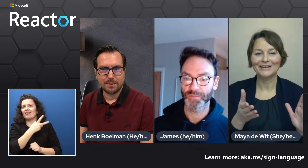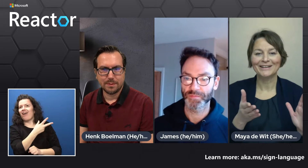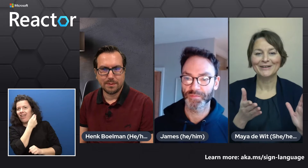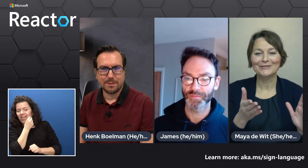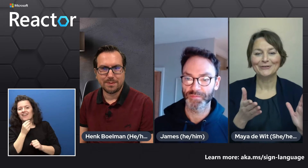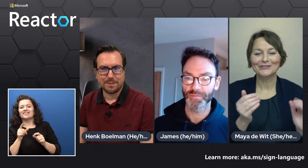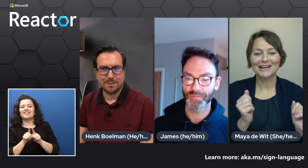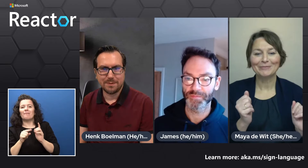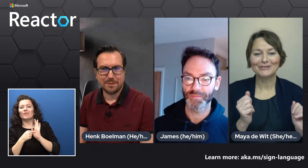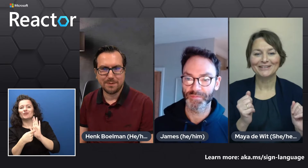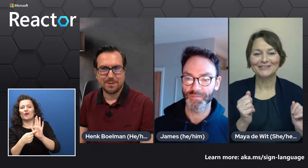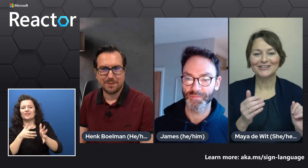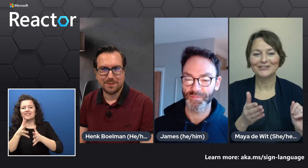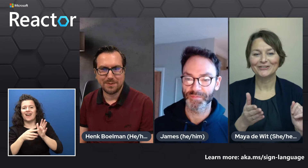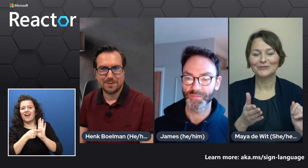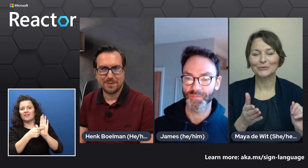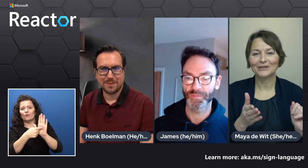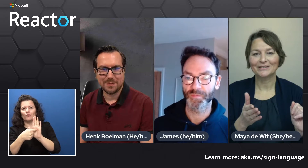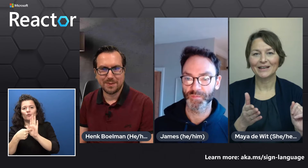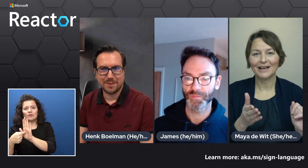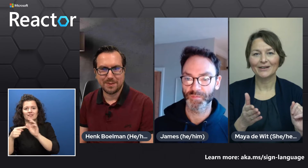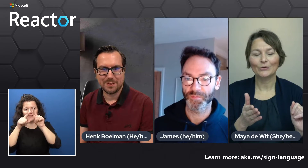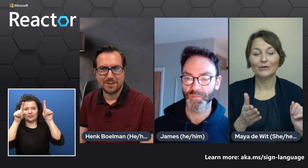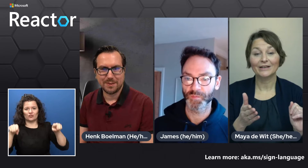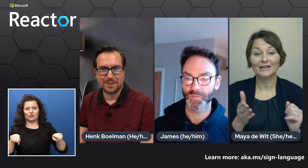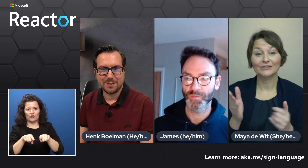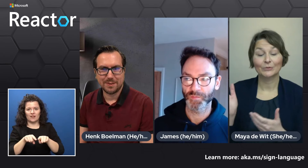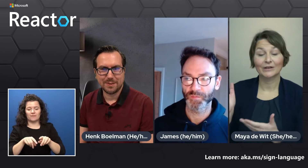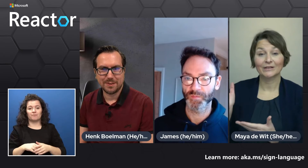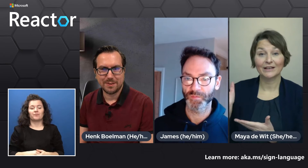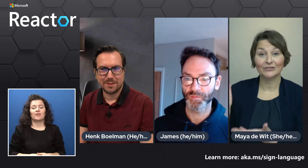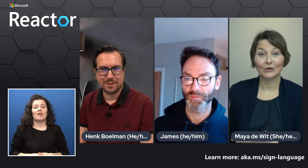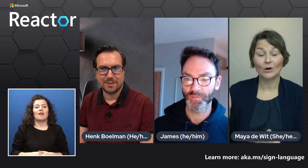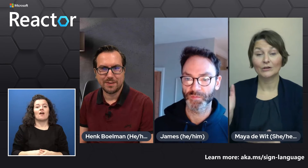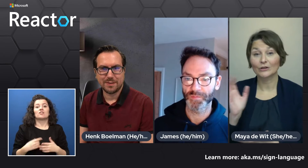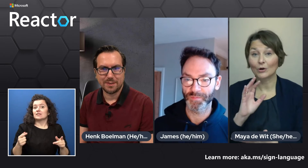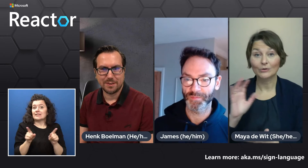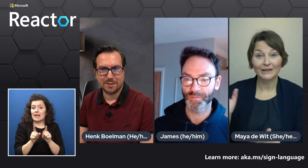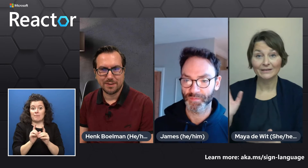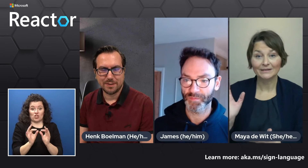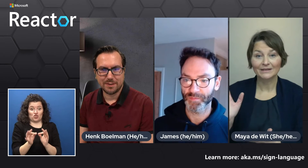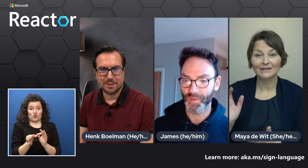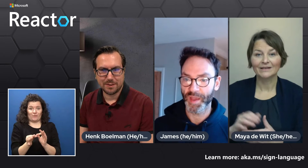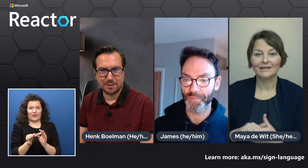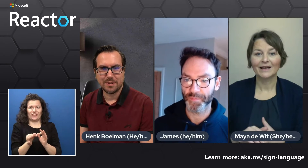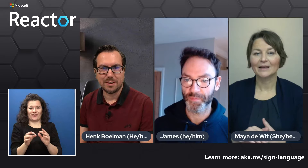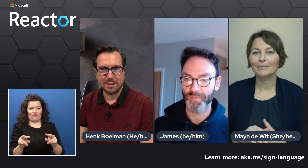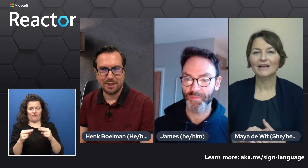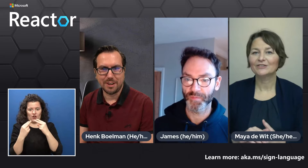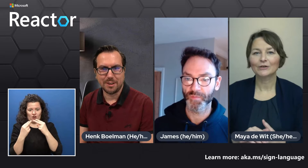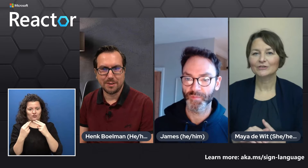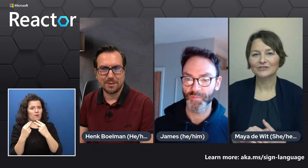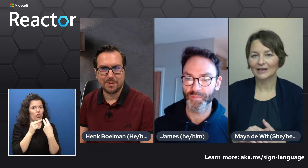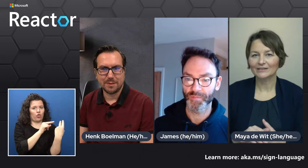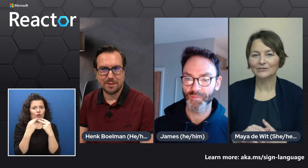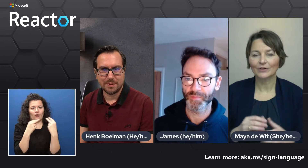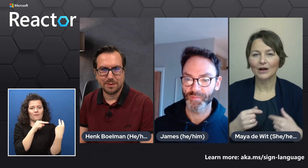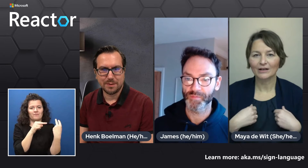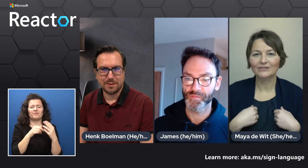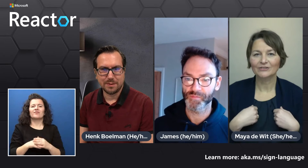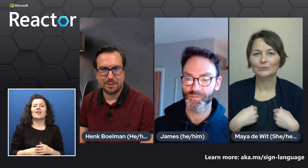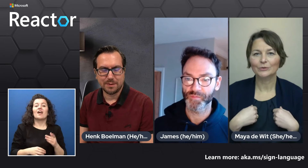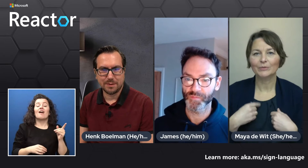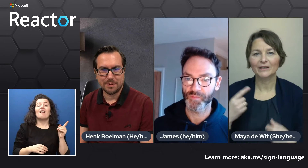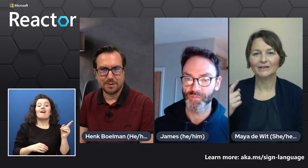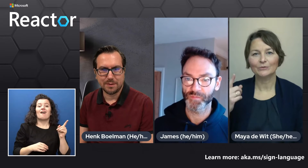So, for example, the sessions that Henk organized where they show all the coding, it makes no sense for